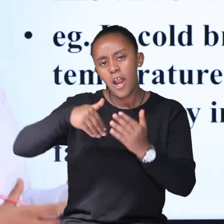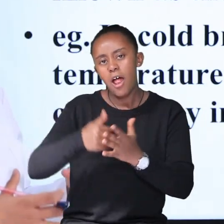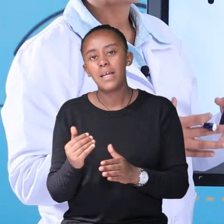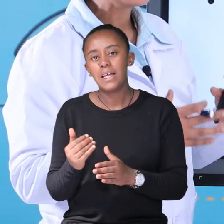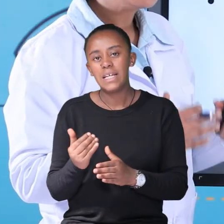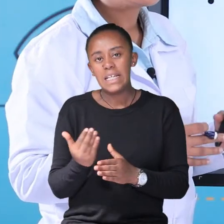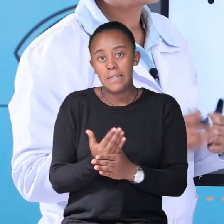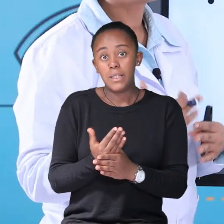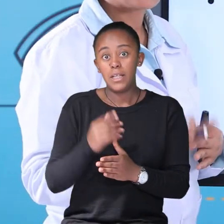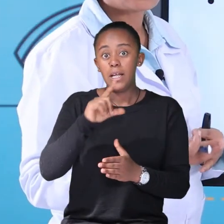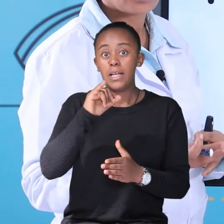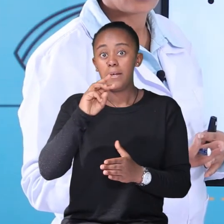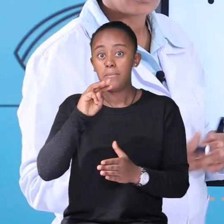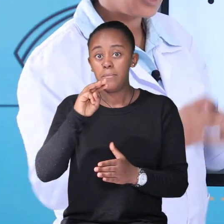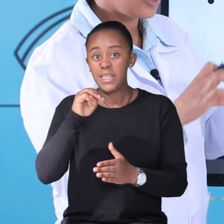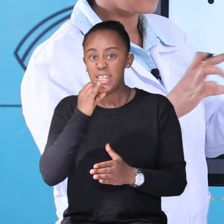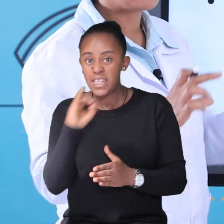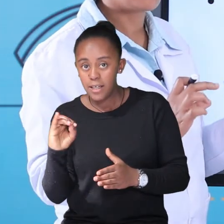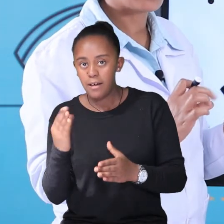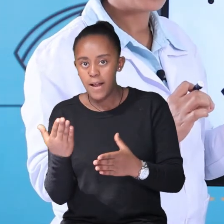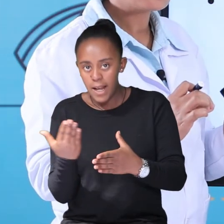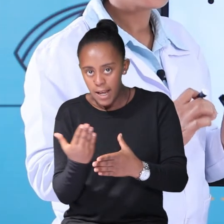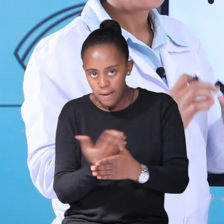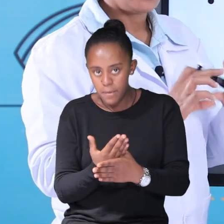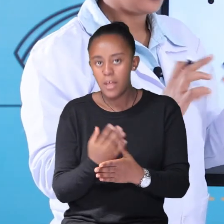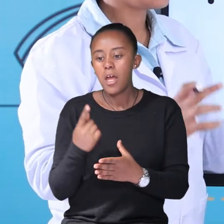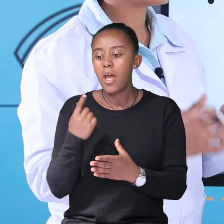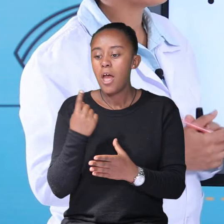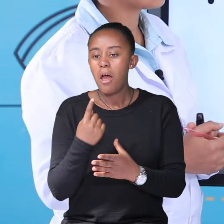by a limiting factor in a given environment.